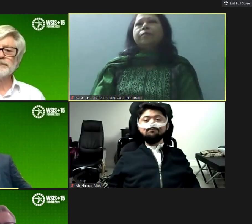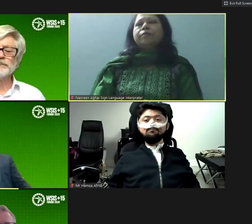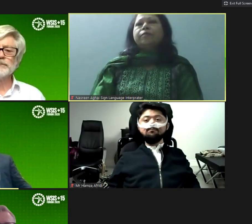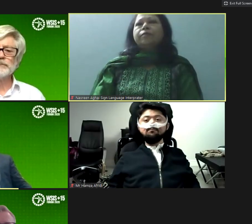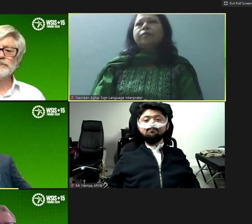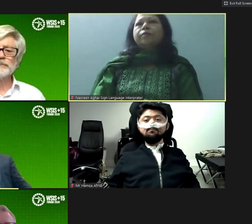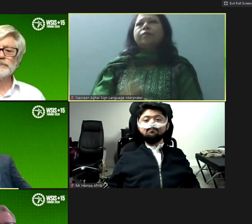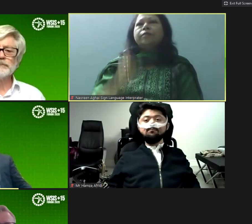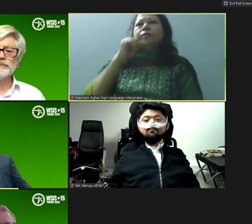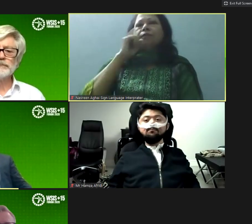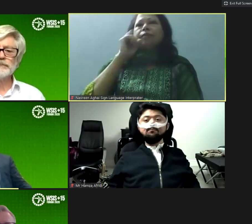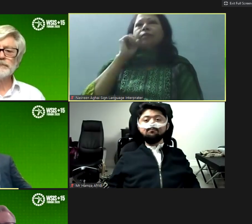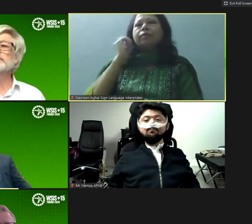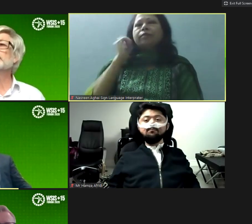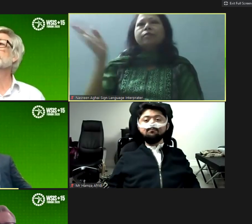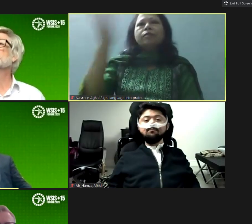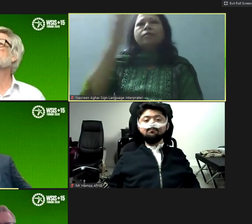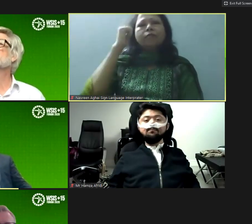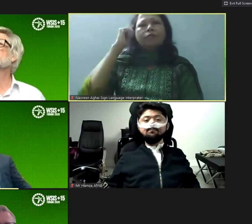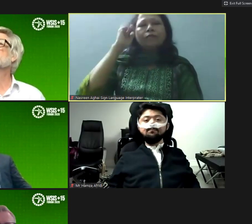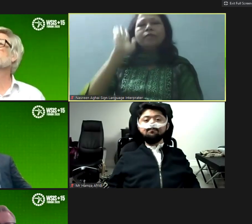Ladies and gentlemen, as you understand,